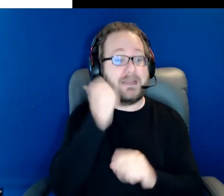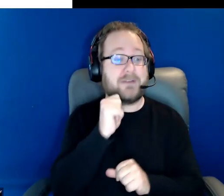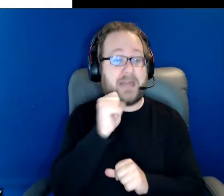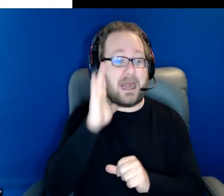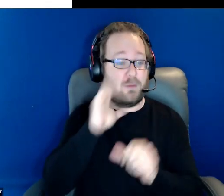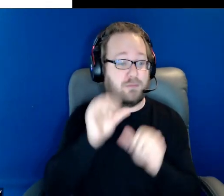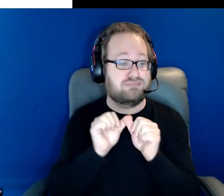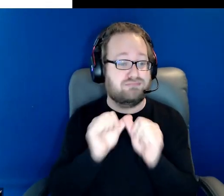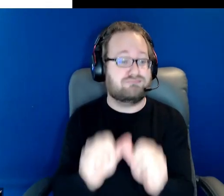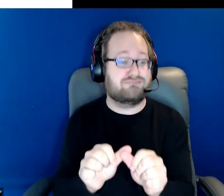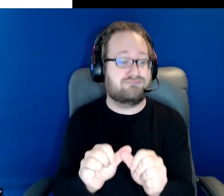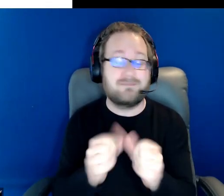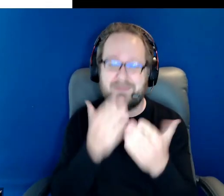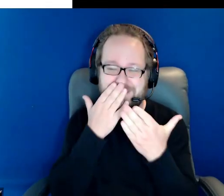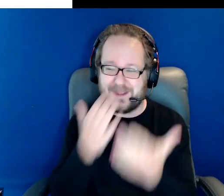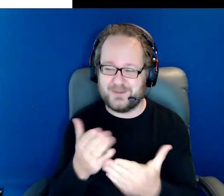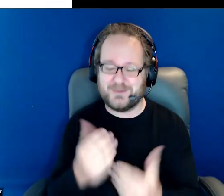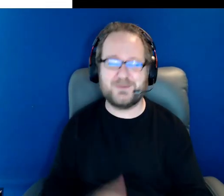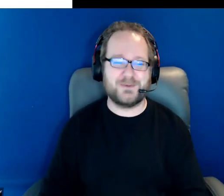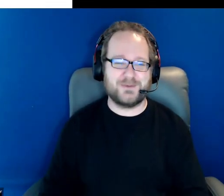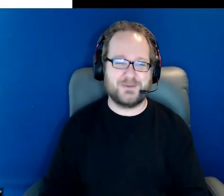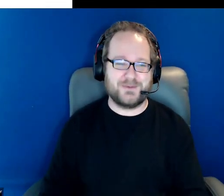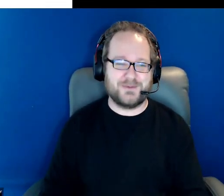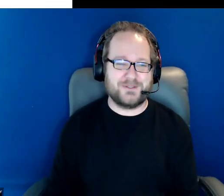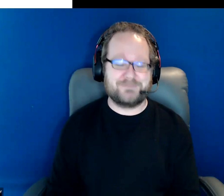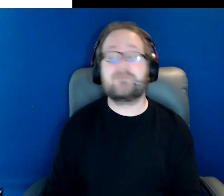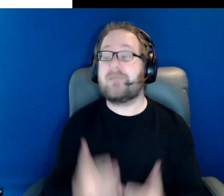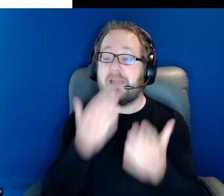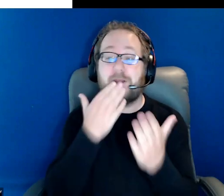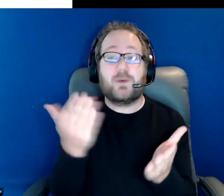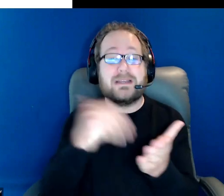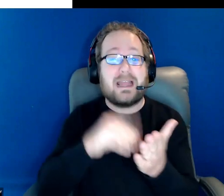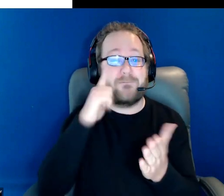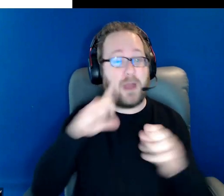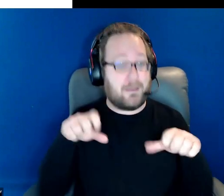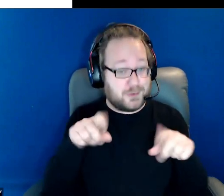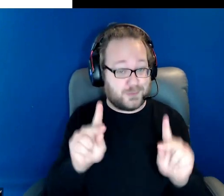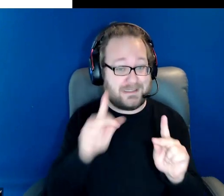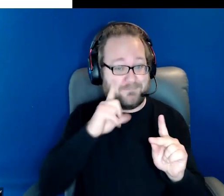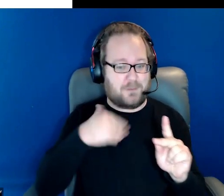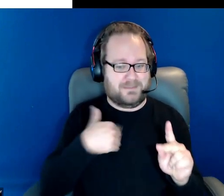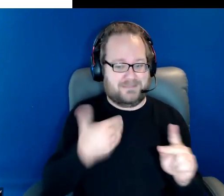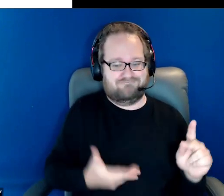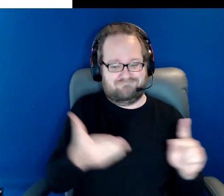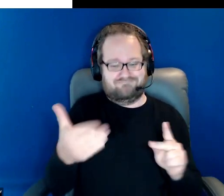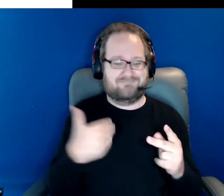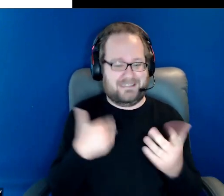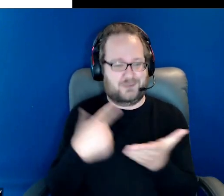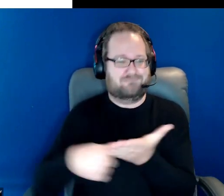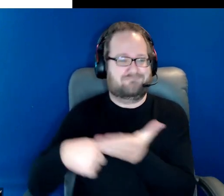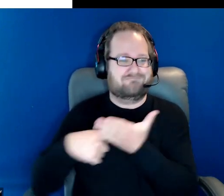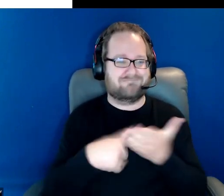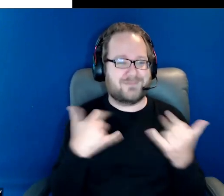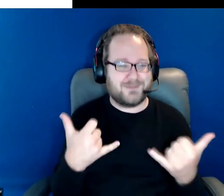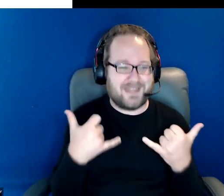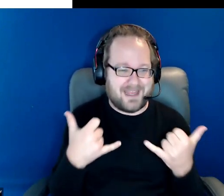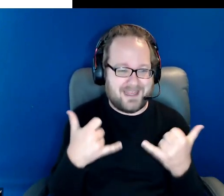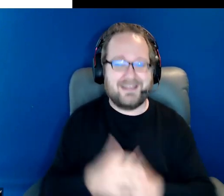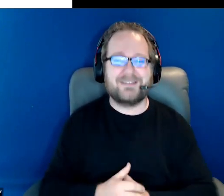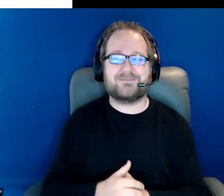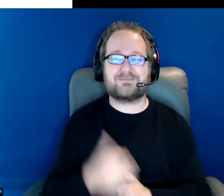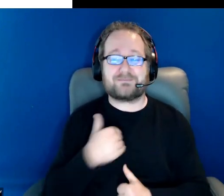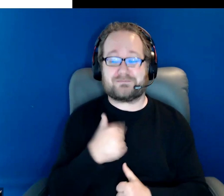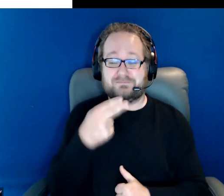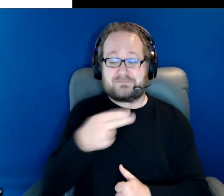presentation. Thank you so much. Thank you again for the opportunity to talk today. I want to share at the U.S. Department of Health and Human